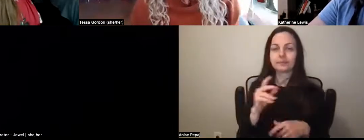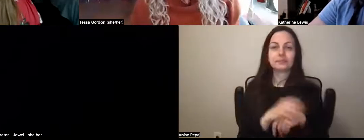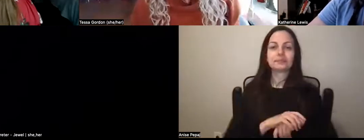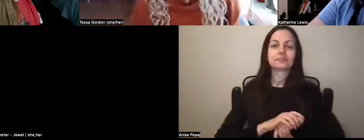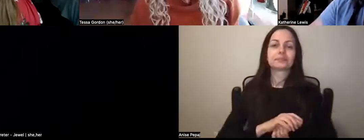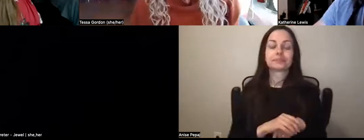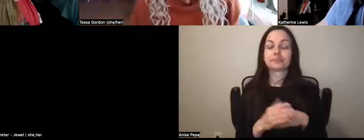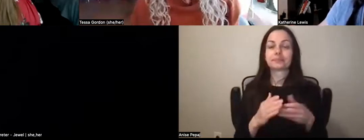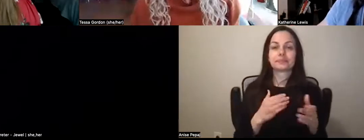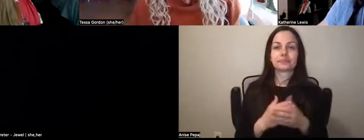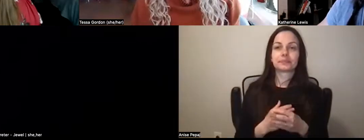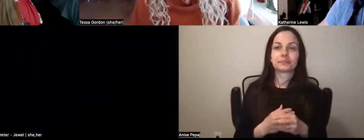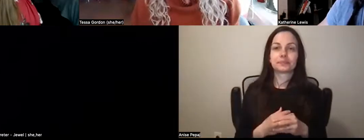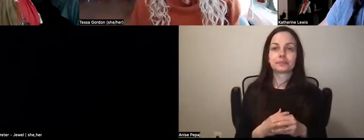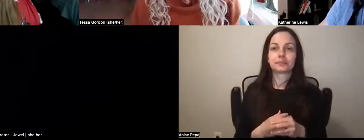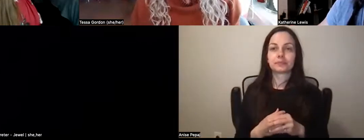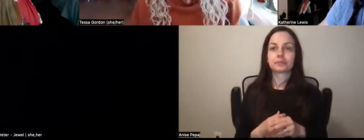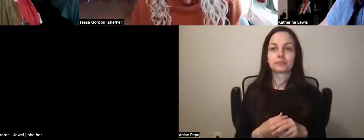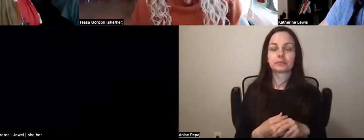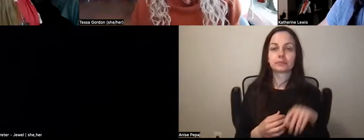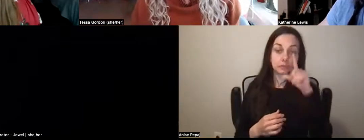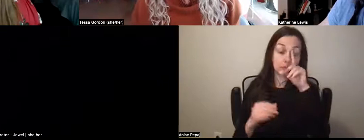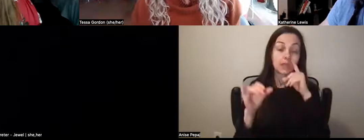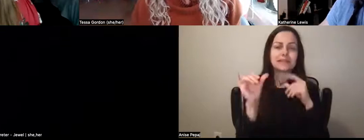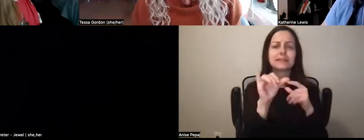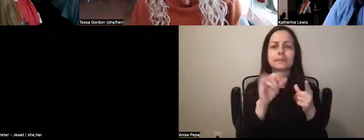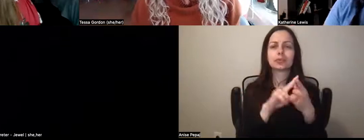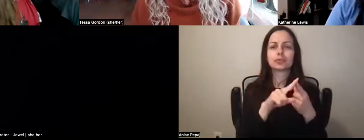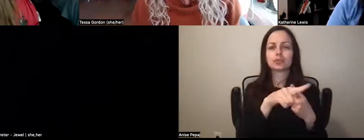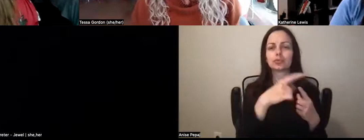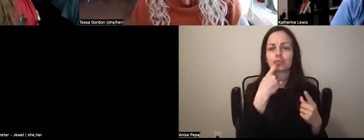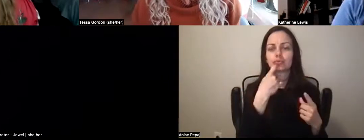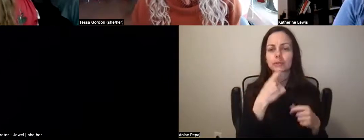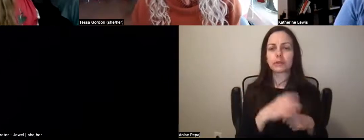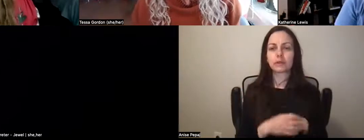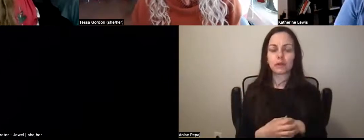So similar to Andrea, I